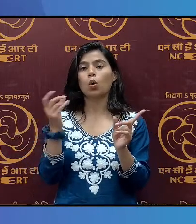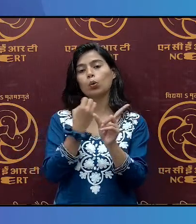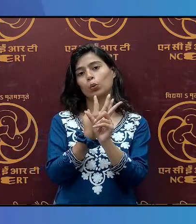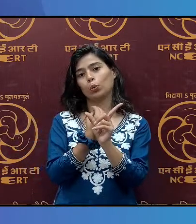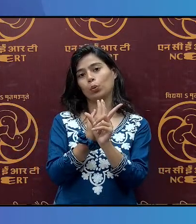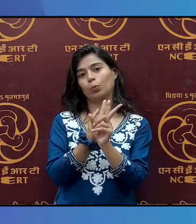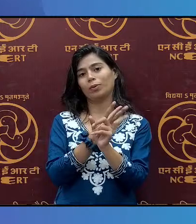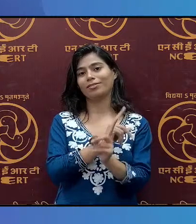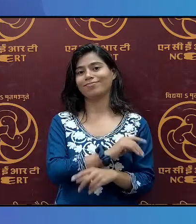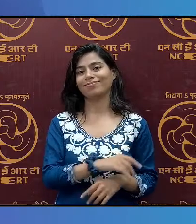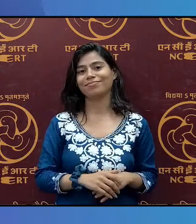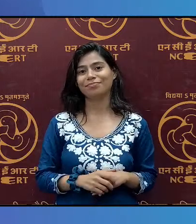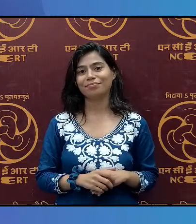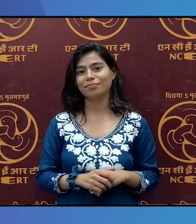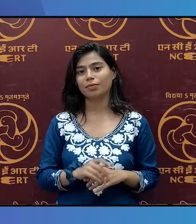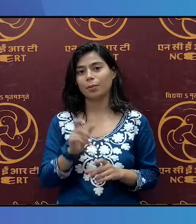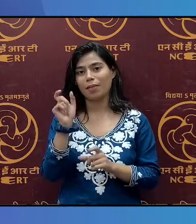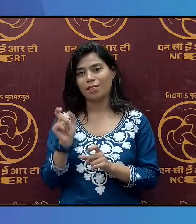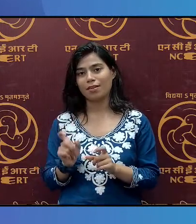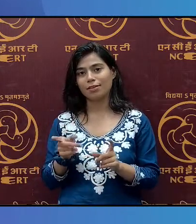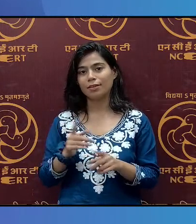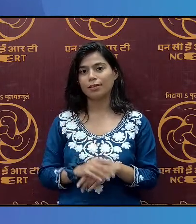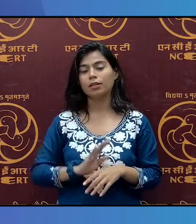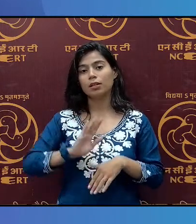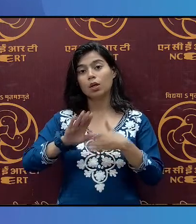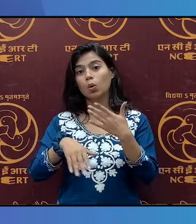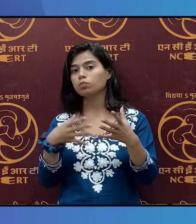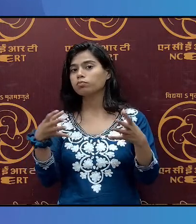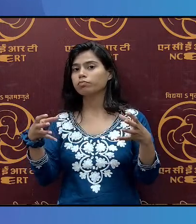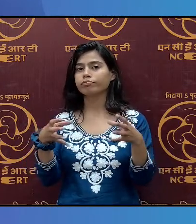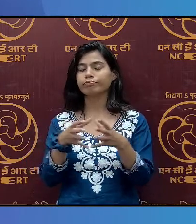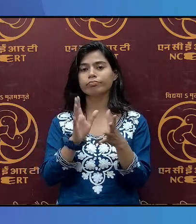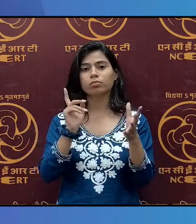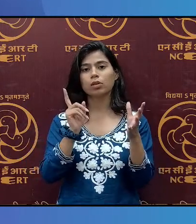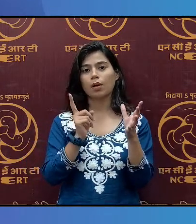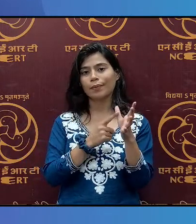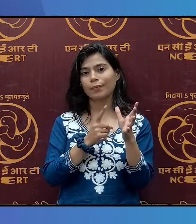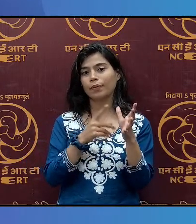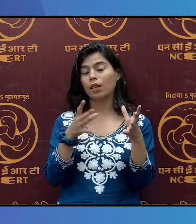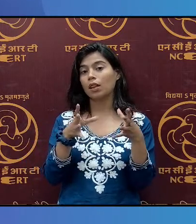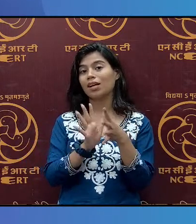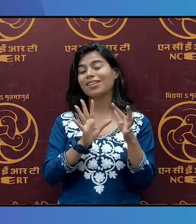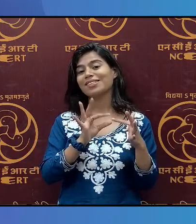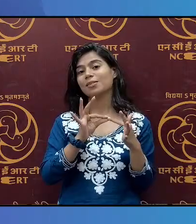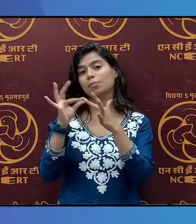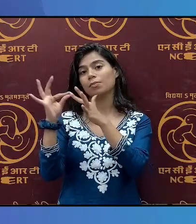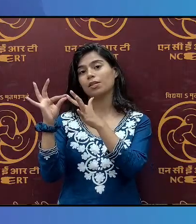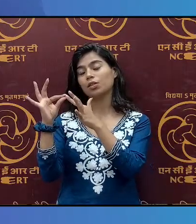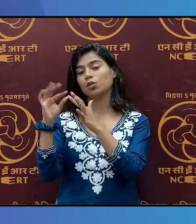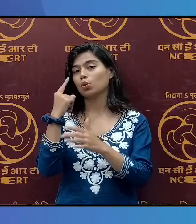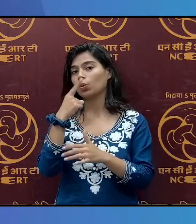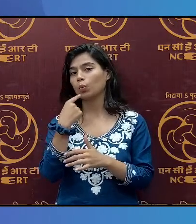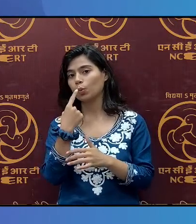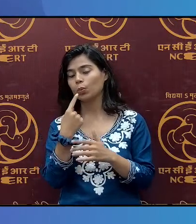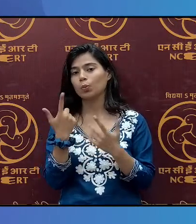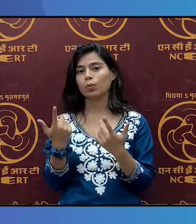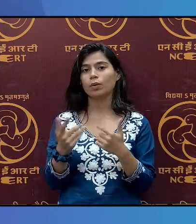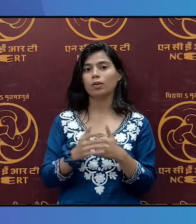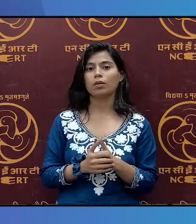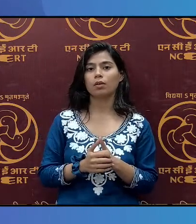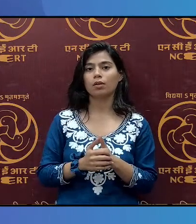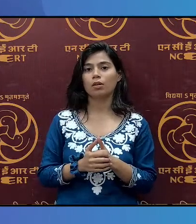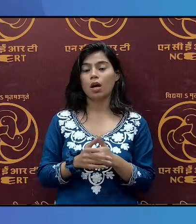YouTubers. And next ability is spatial ability. Those who have this can